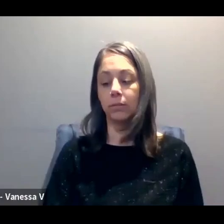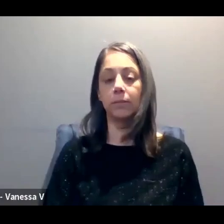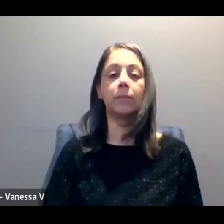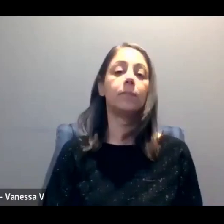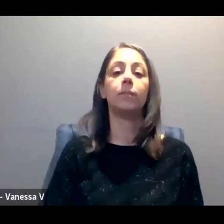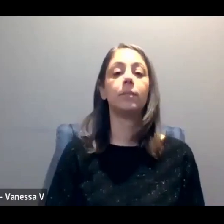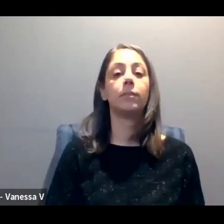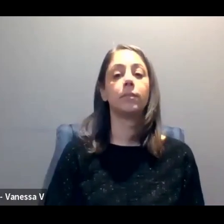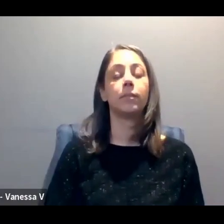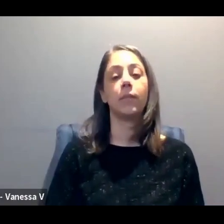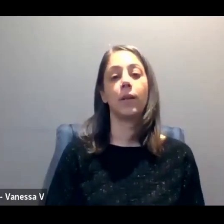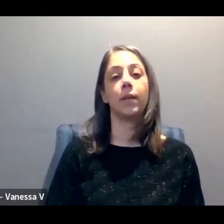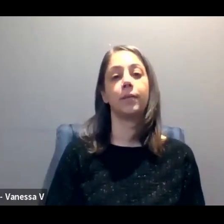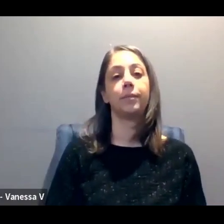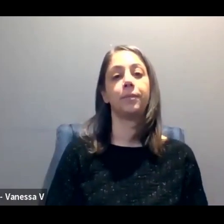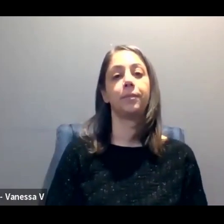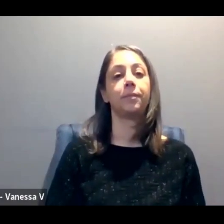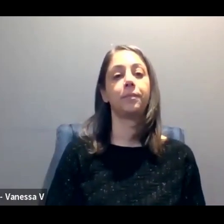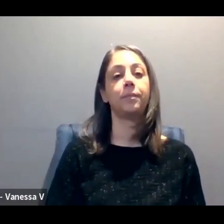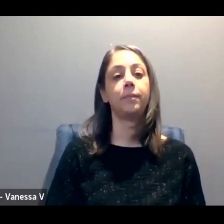please.